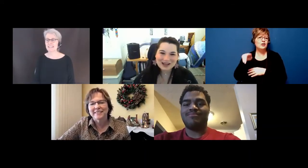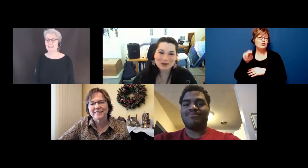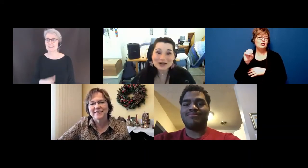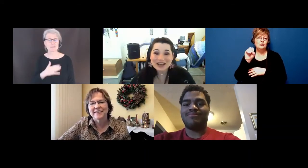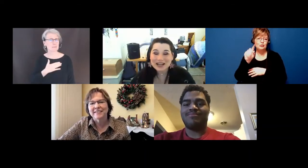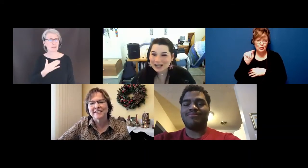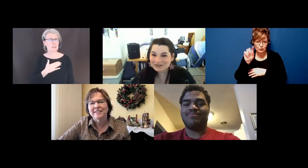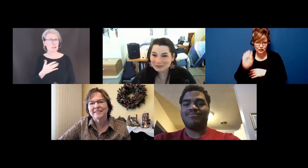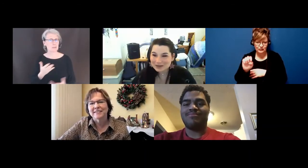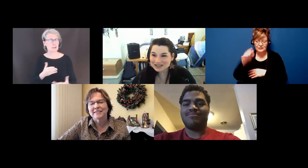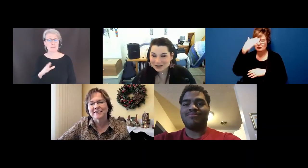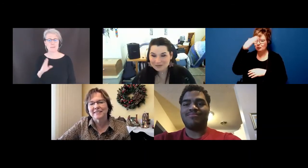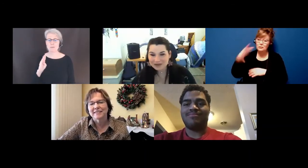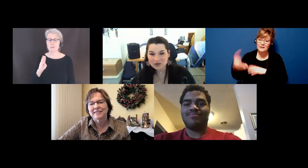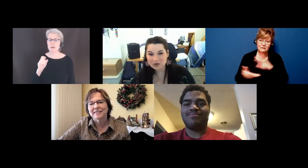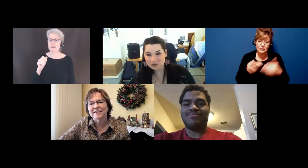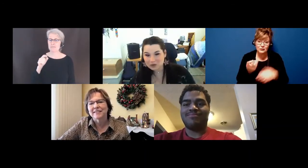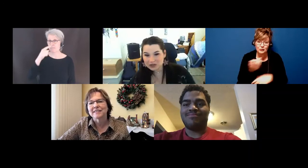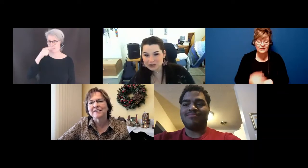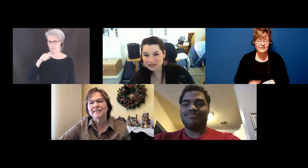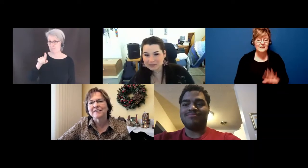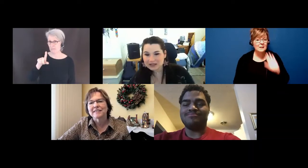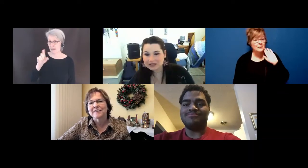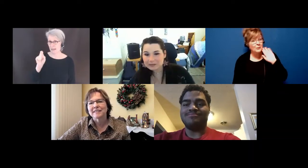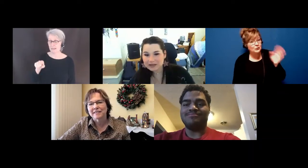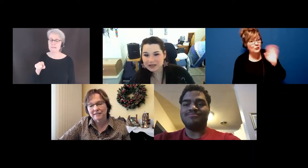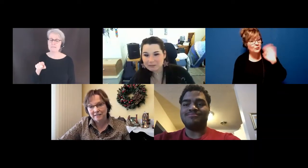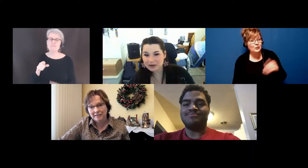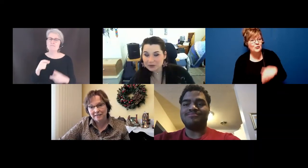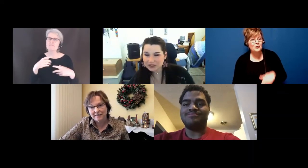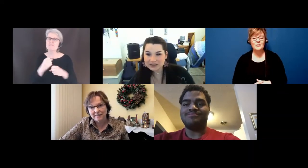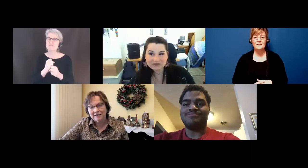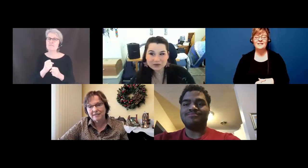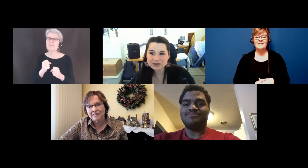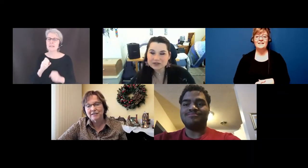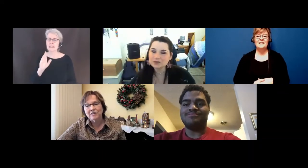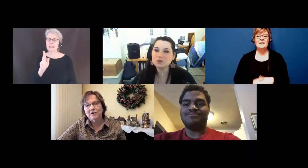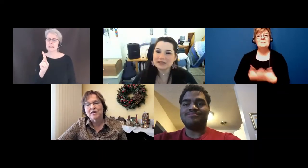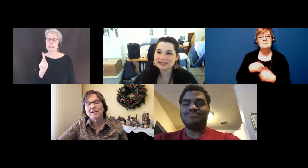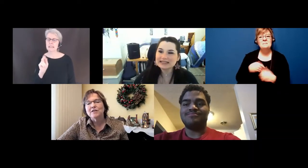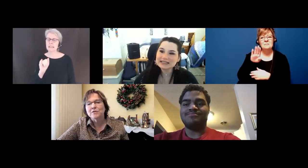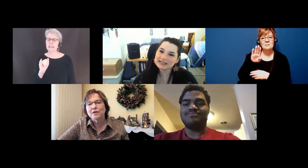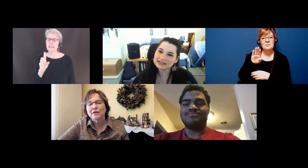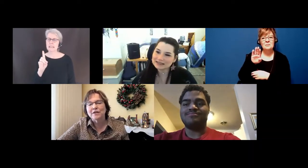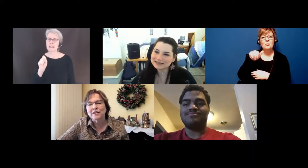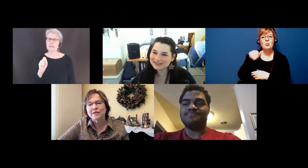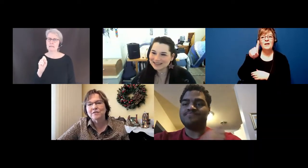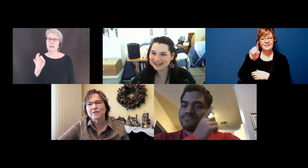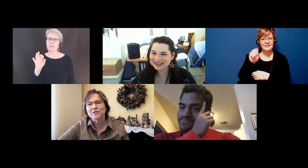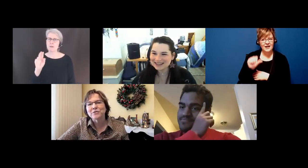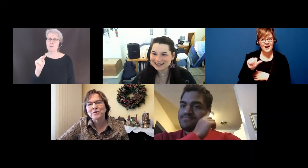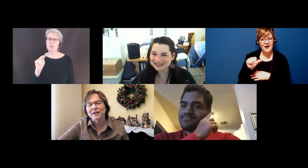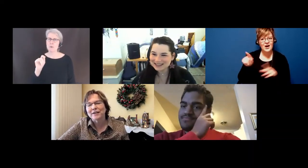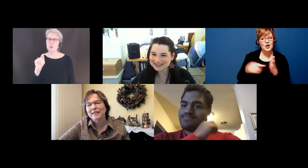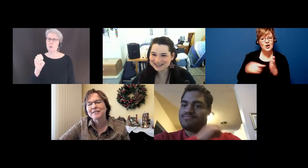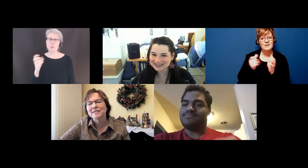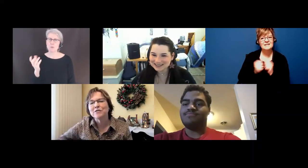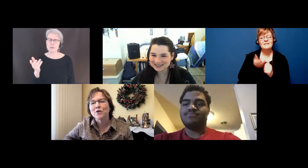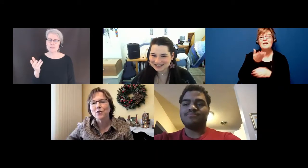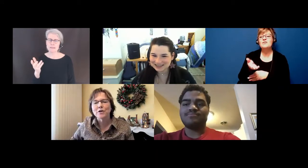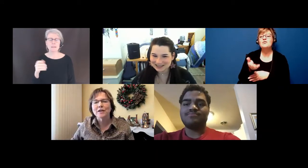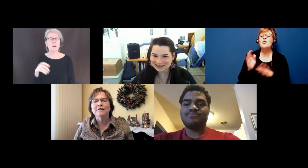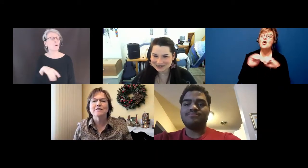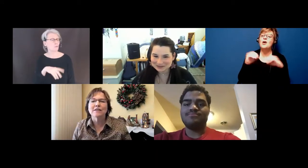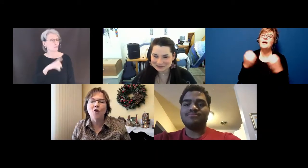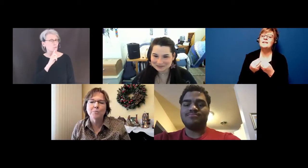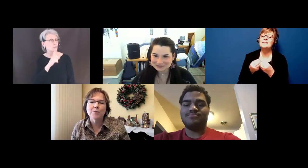Yeah. Brenda, if I might start with you, could you tell me a little bit about Kids of Note? What is it? Sure. Kids of